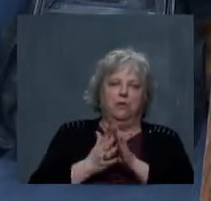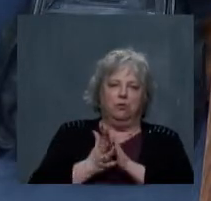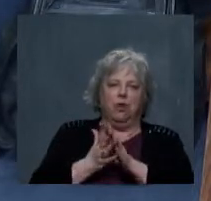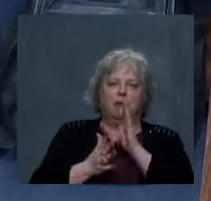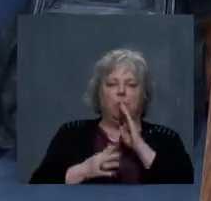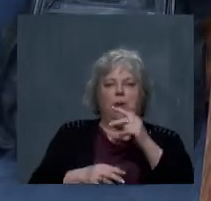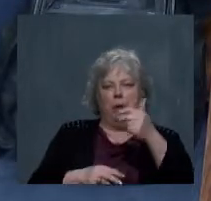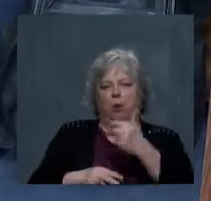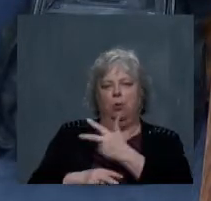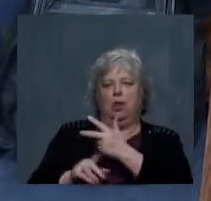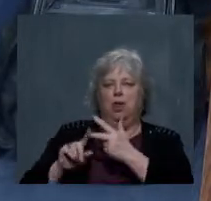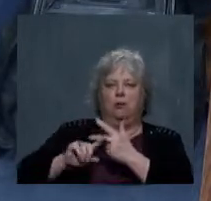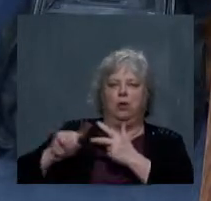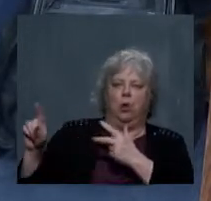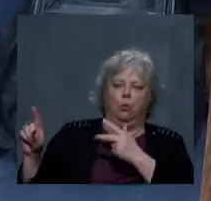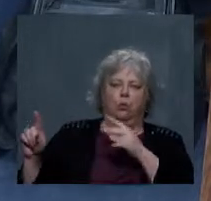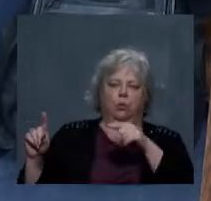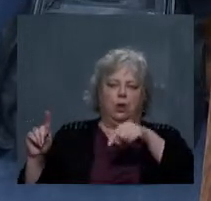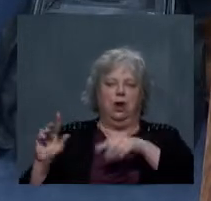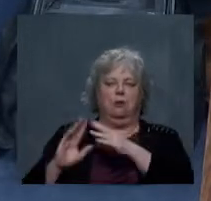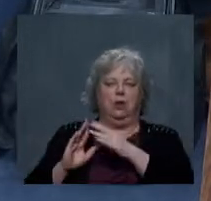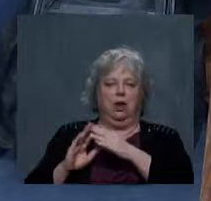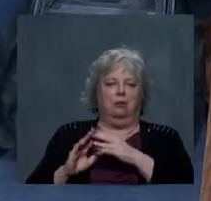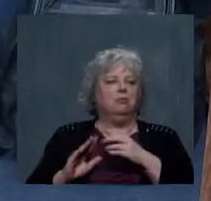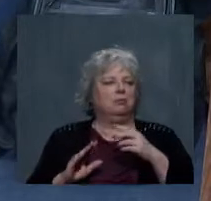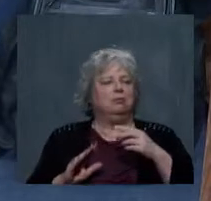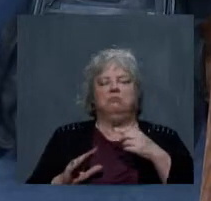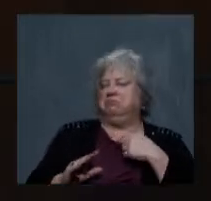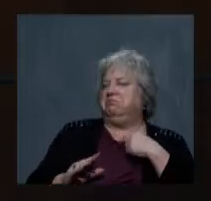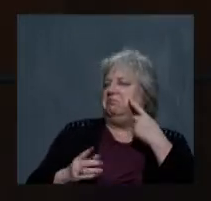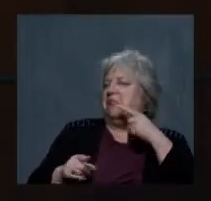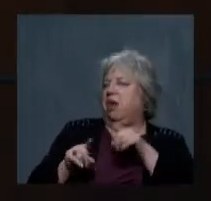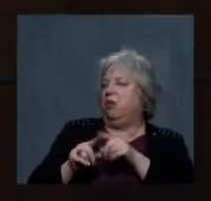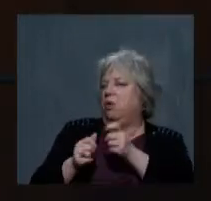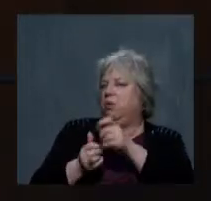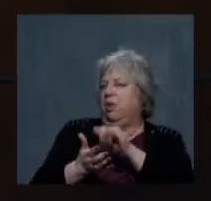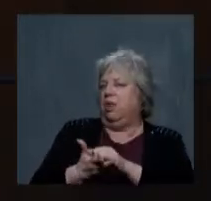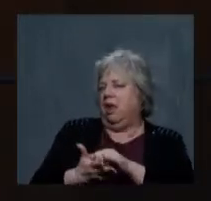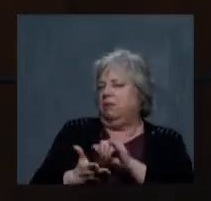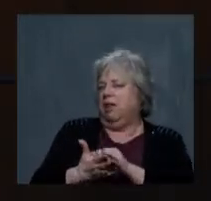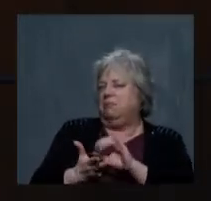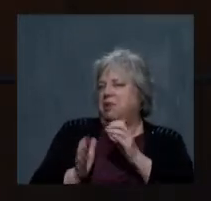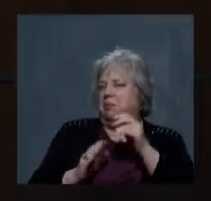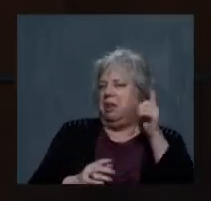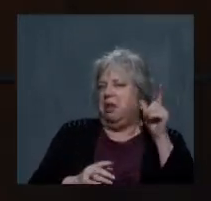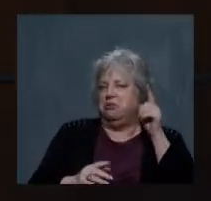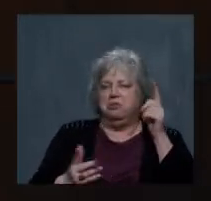left. That you can use. I would agree with that. That seems logical. Exactly.